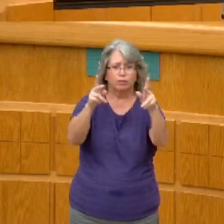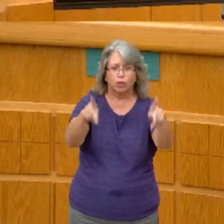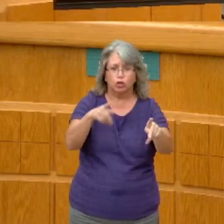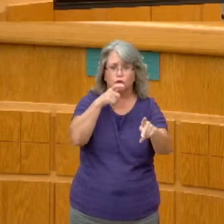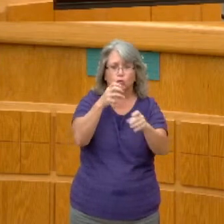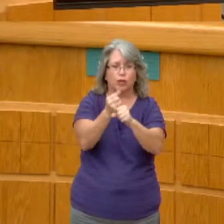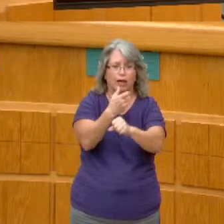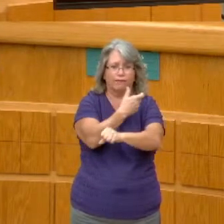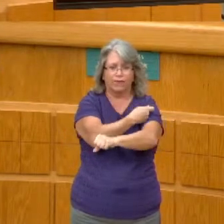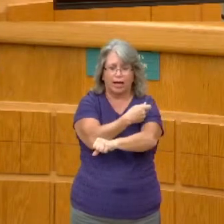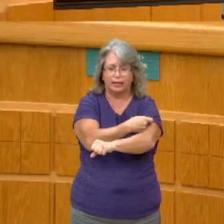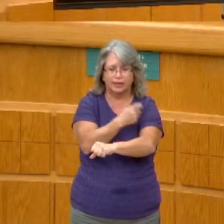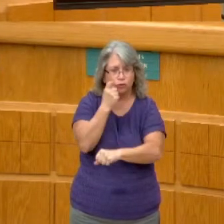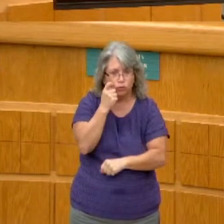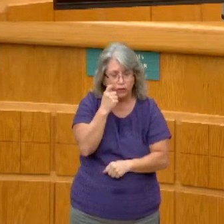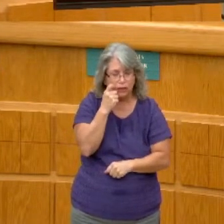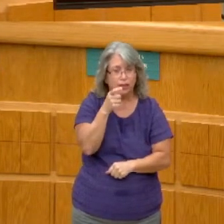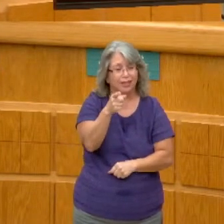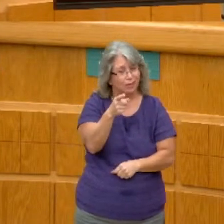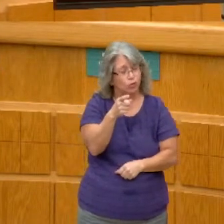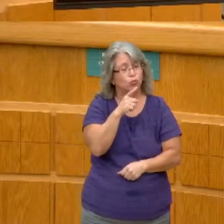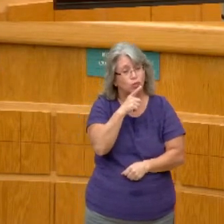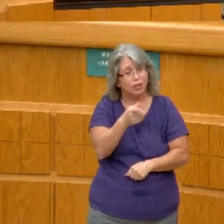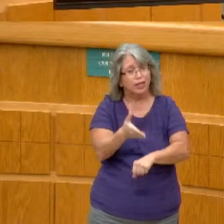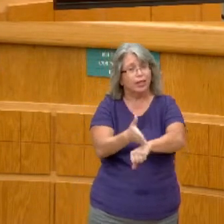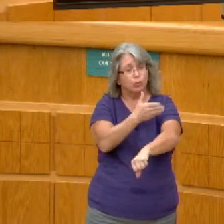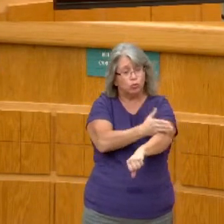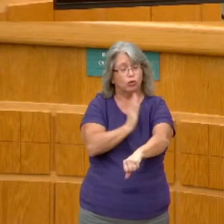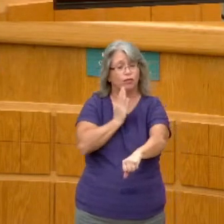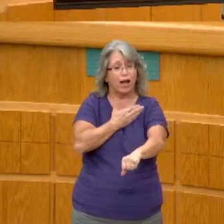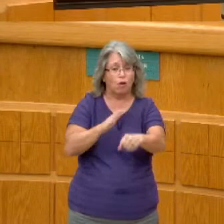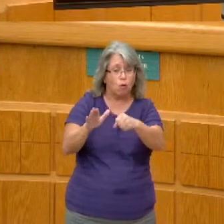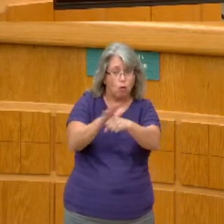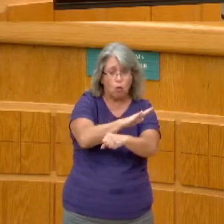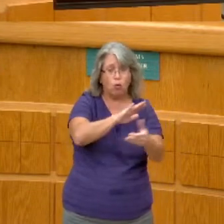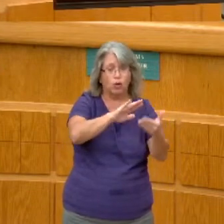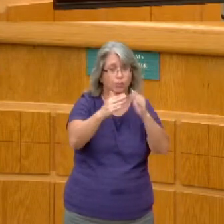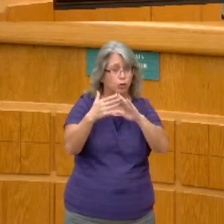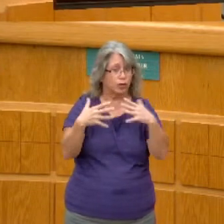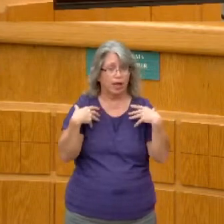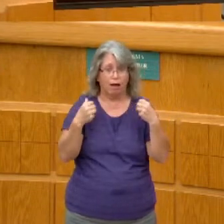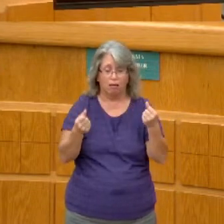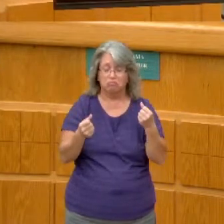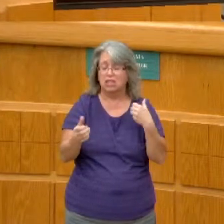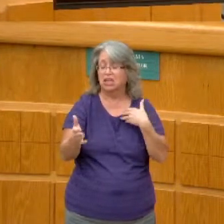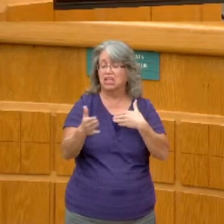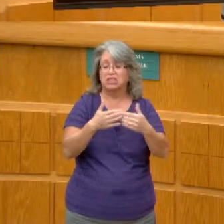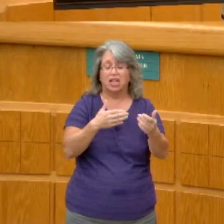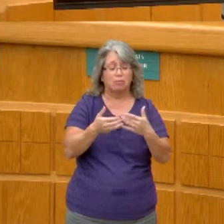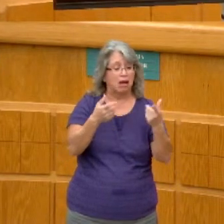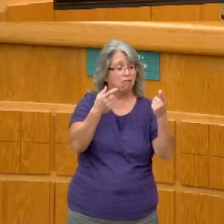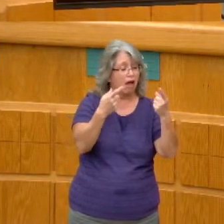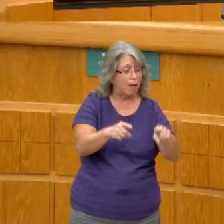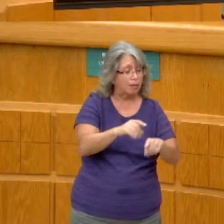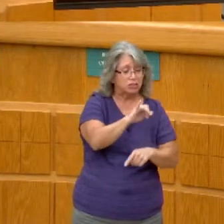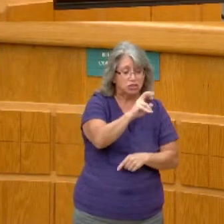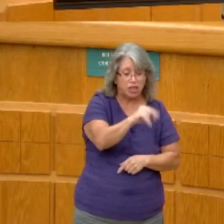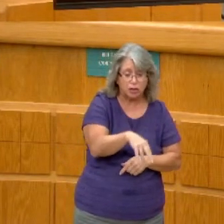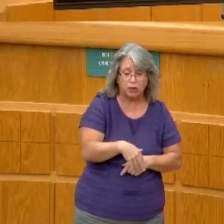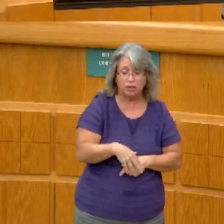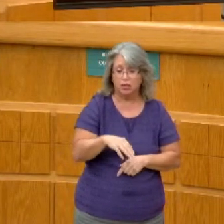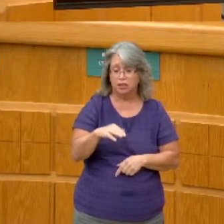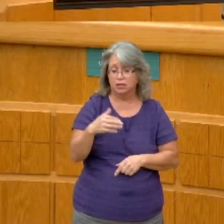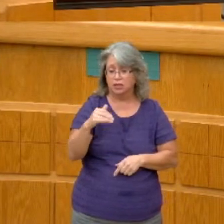an overall improvement in our community's health. It doesn't matter to me whether you did it in January, June, last